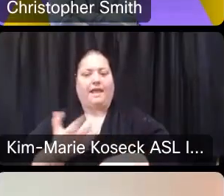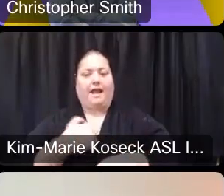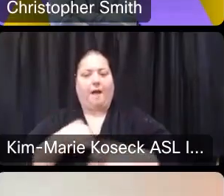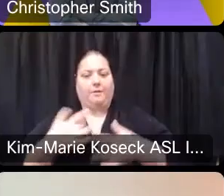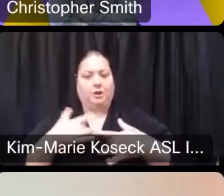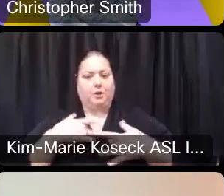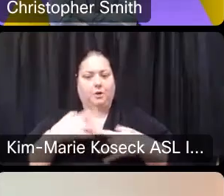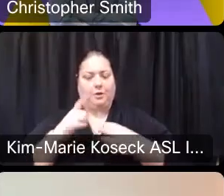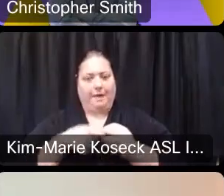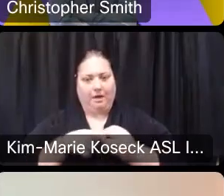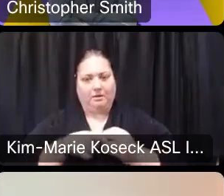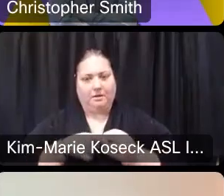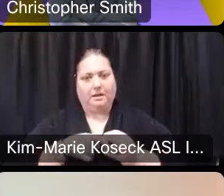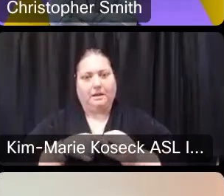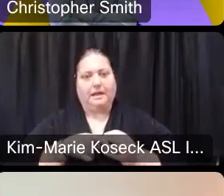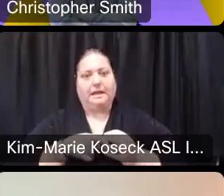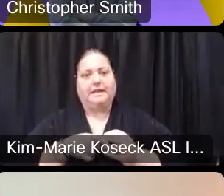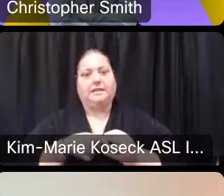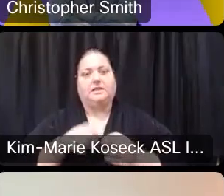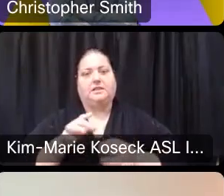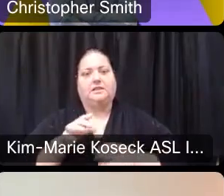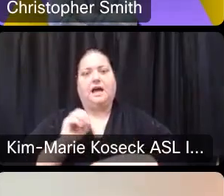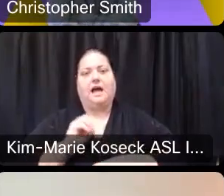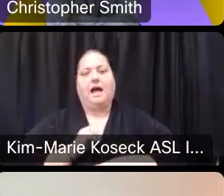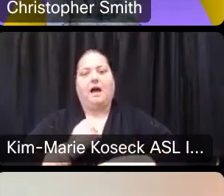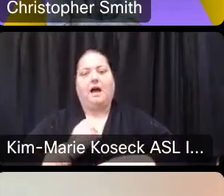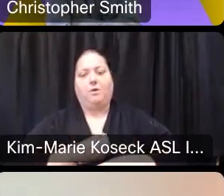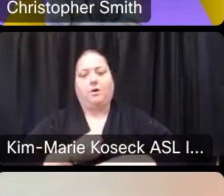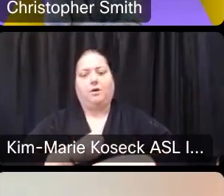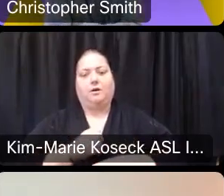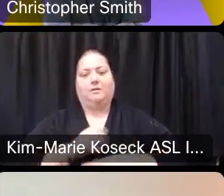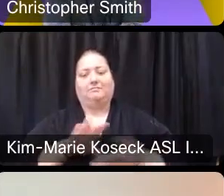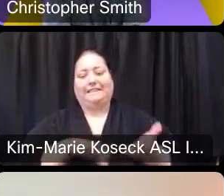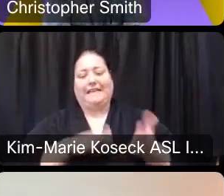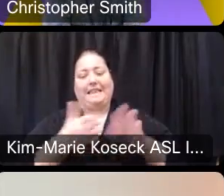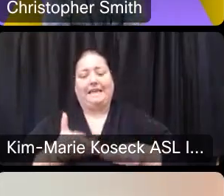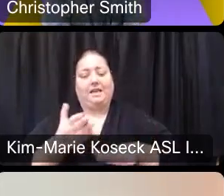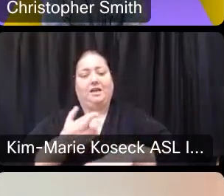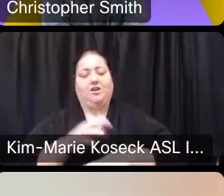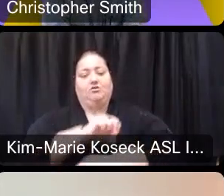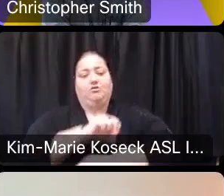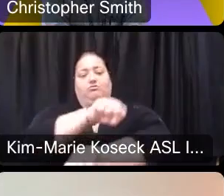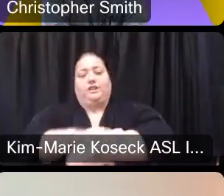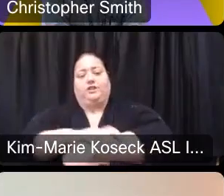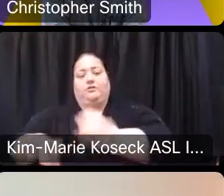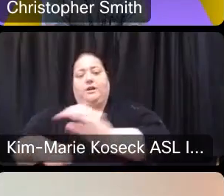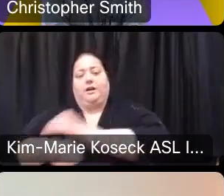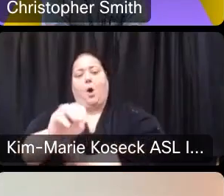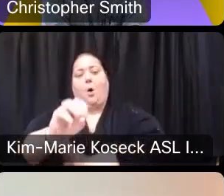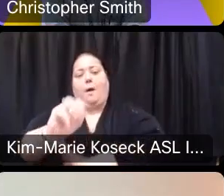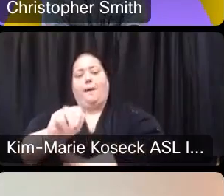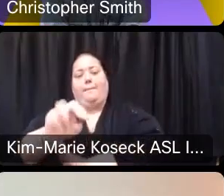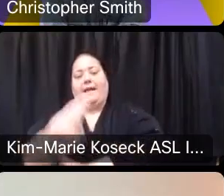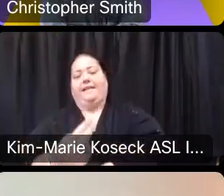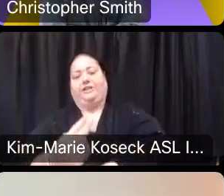are deadly restraints. Yeah, that is a concern. And within OMH settings,